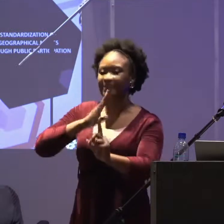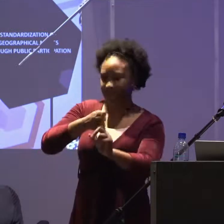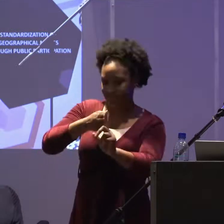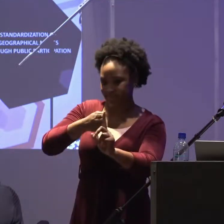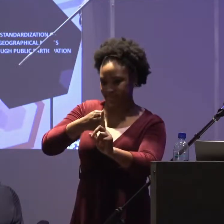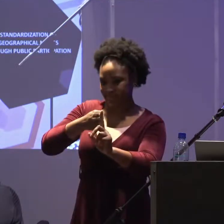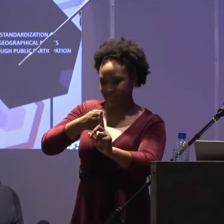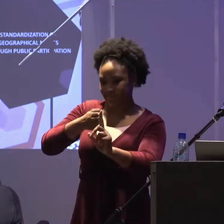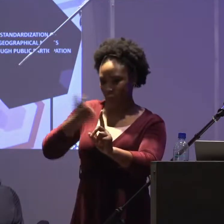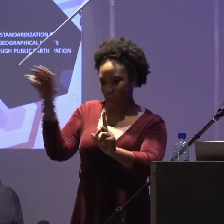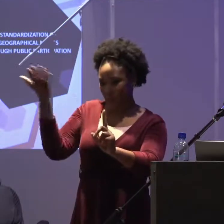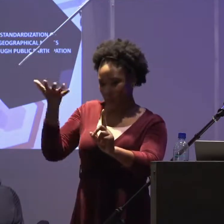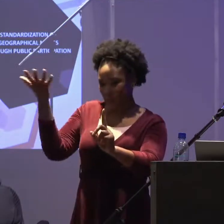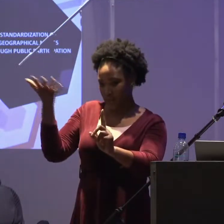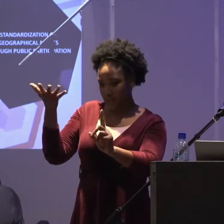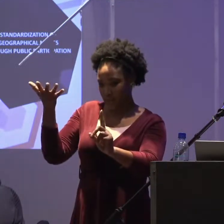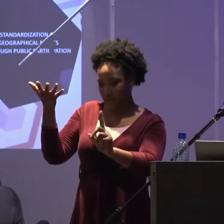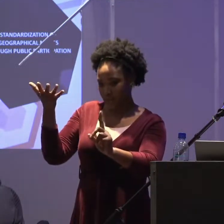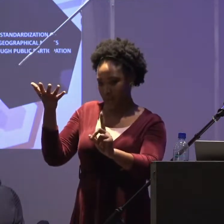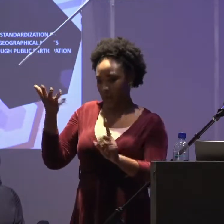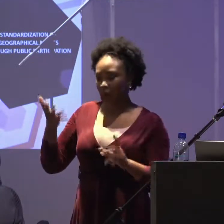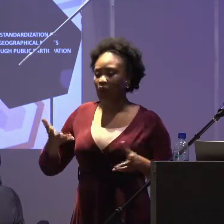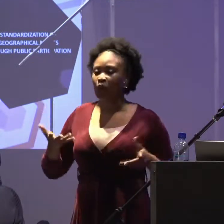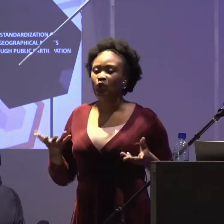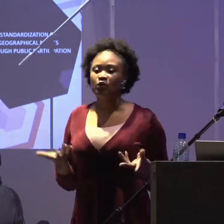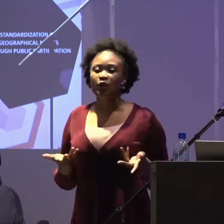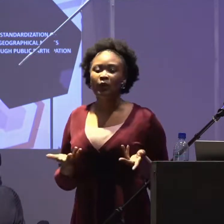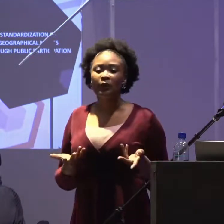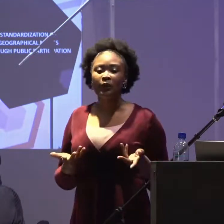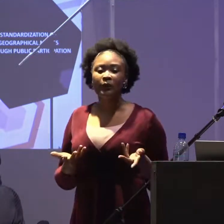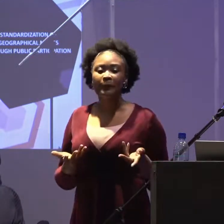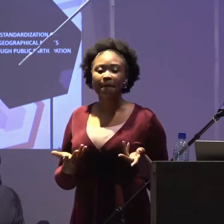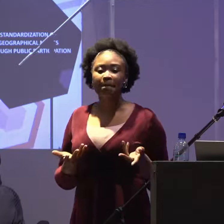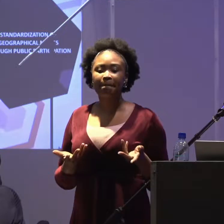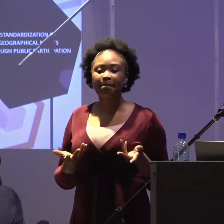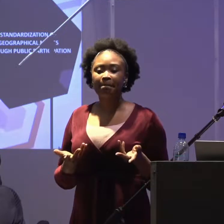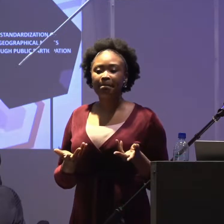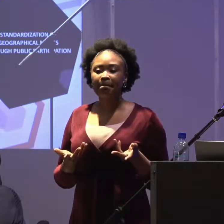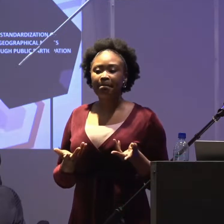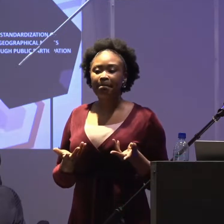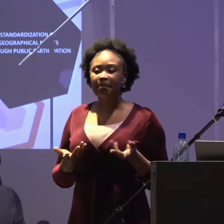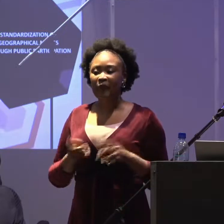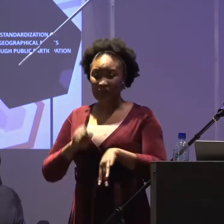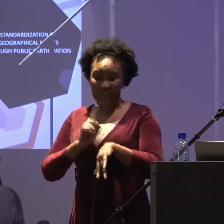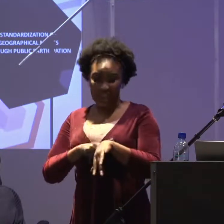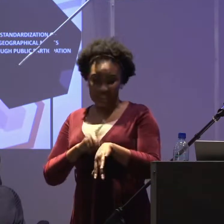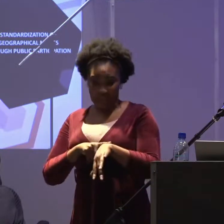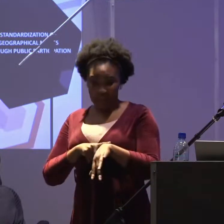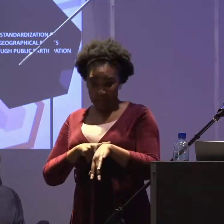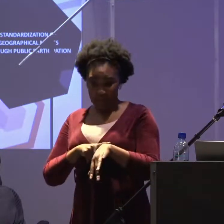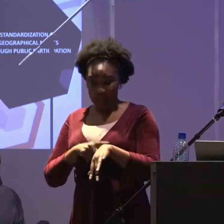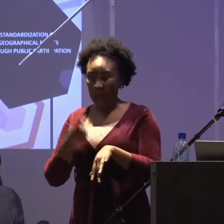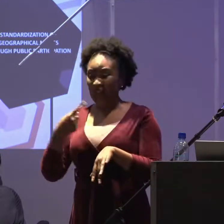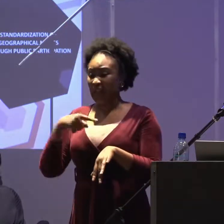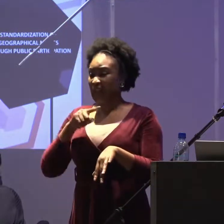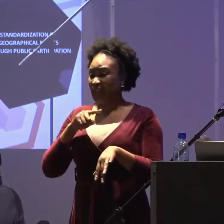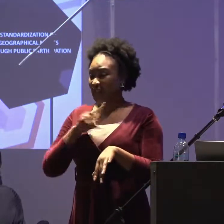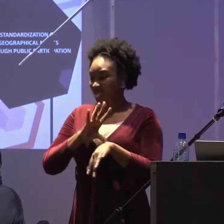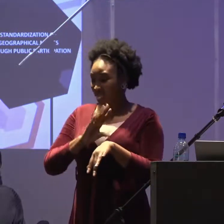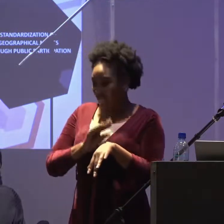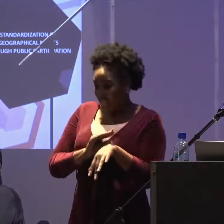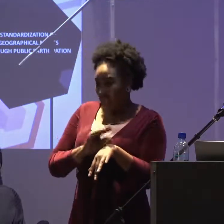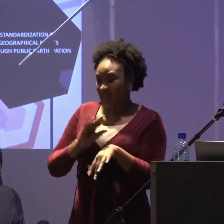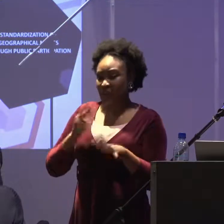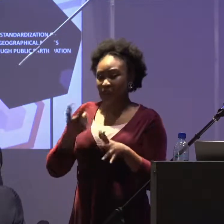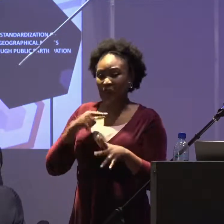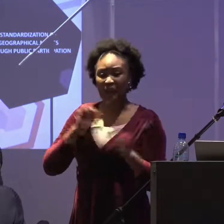their presentations. In the interest of time, let's just agree that we'll only use 10